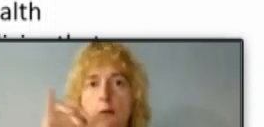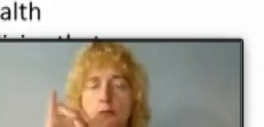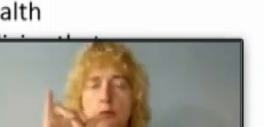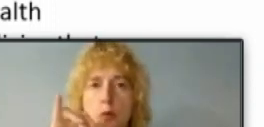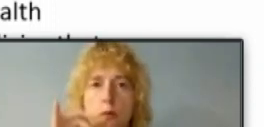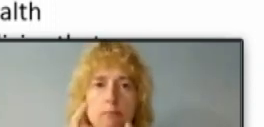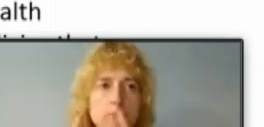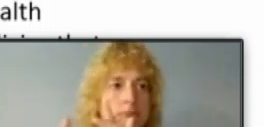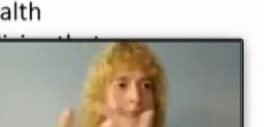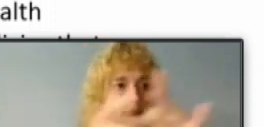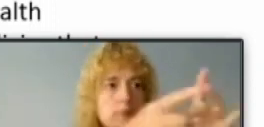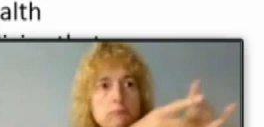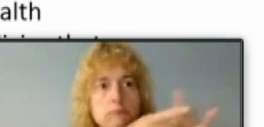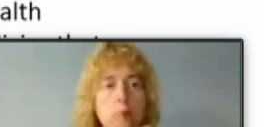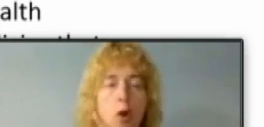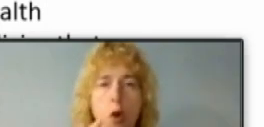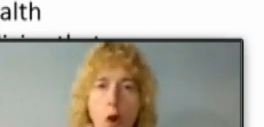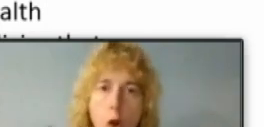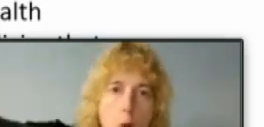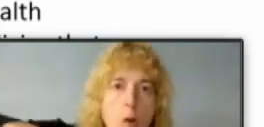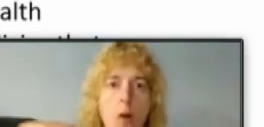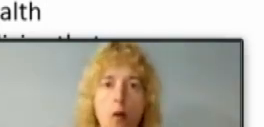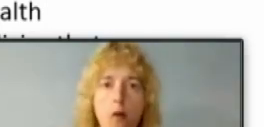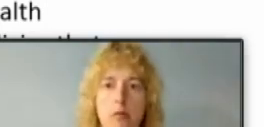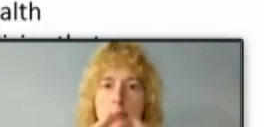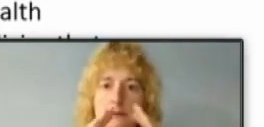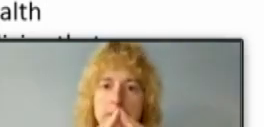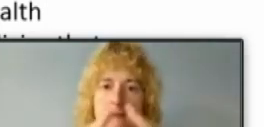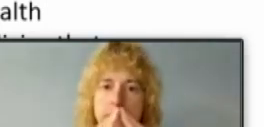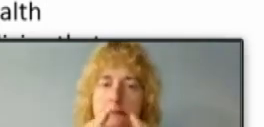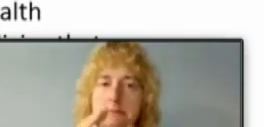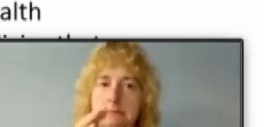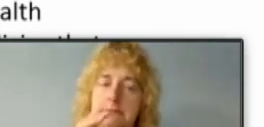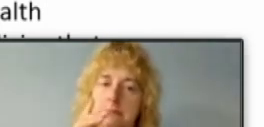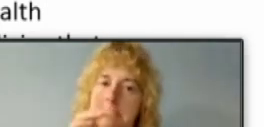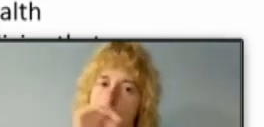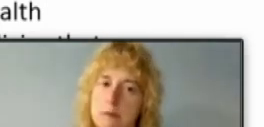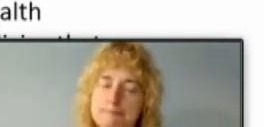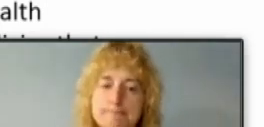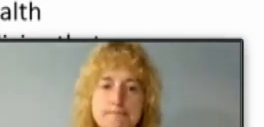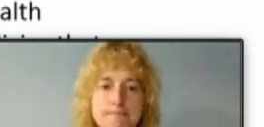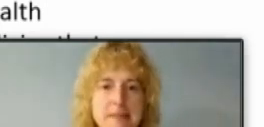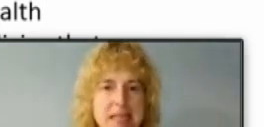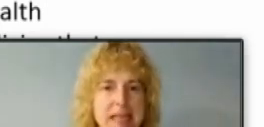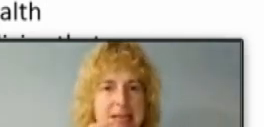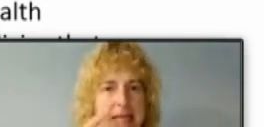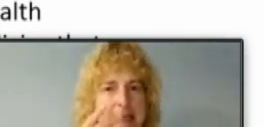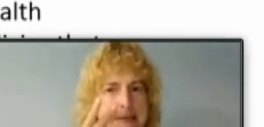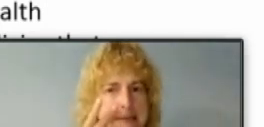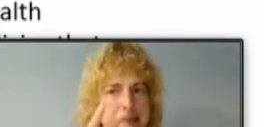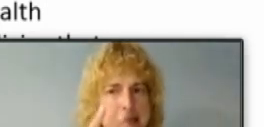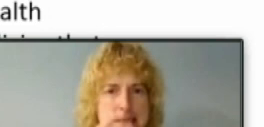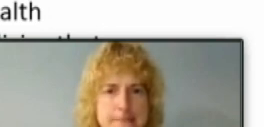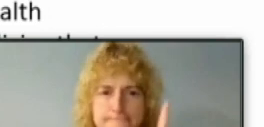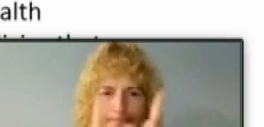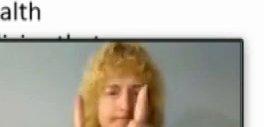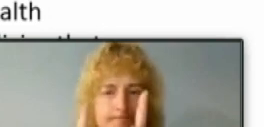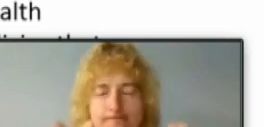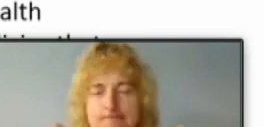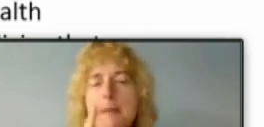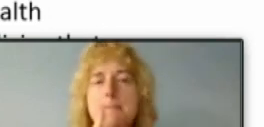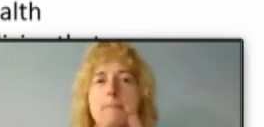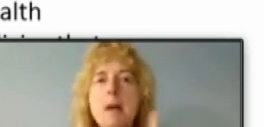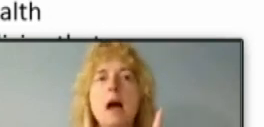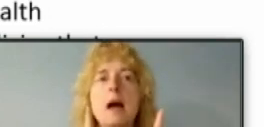the city. And I still cannot see the slides. I'm not sure if they're up, but at this point, I'm going to